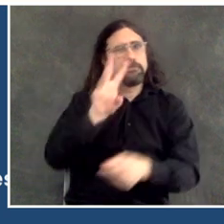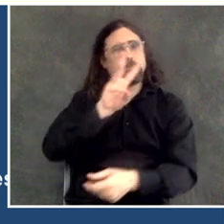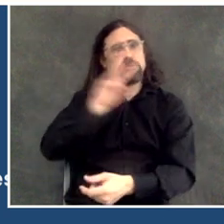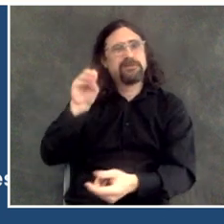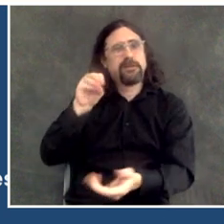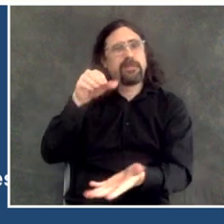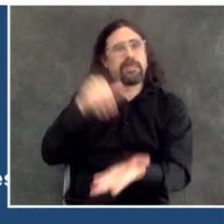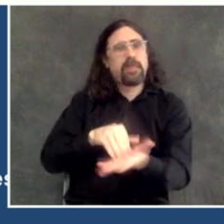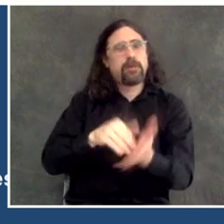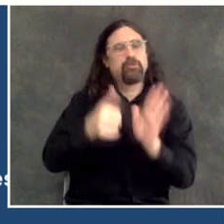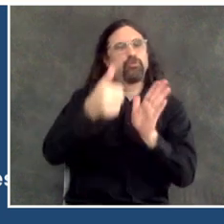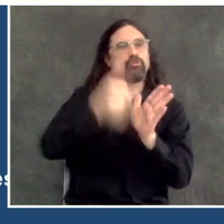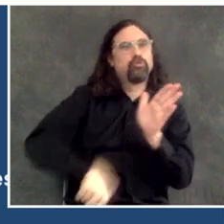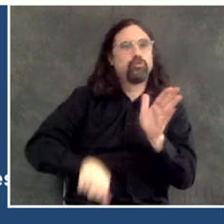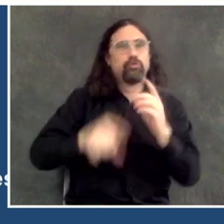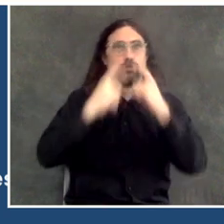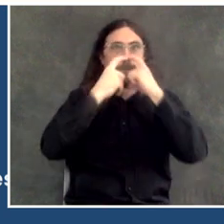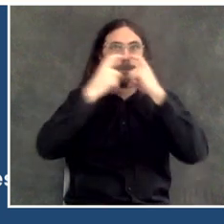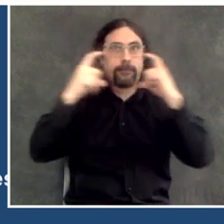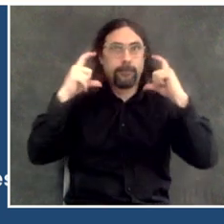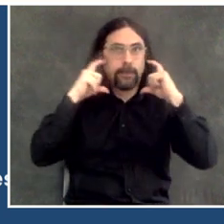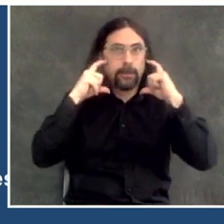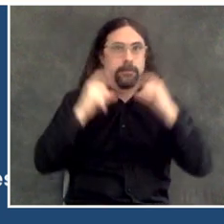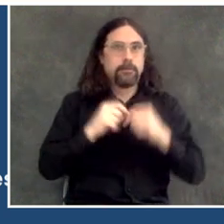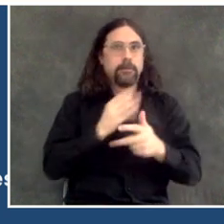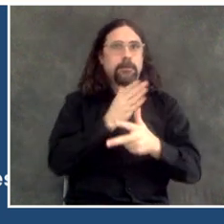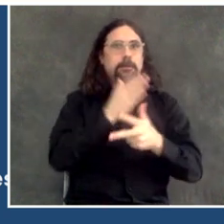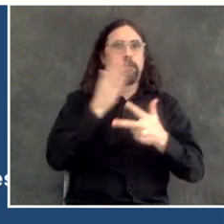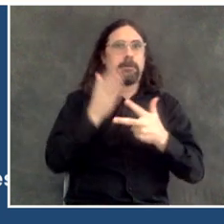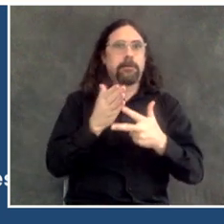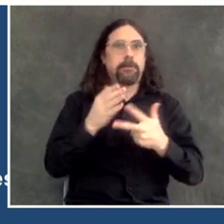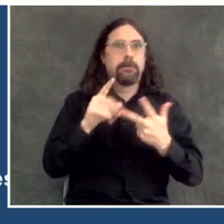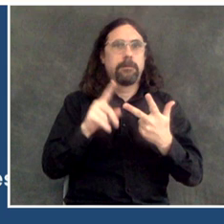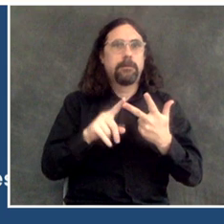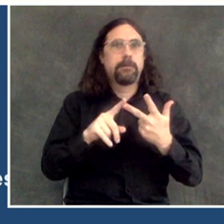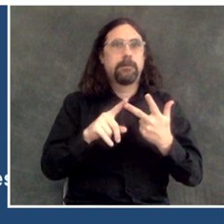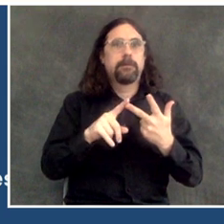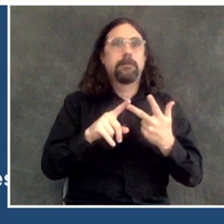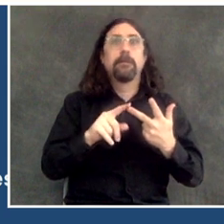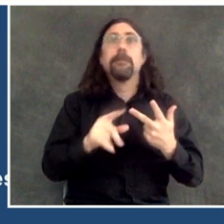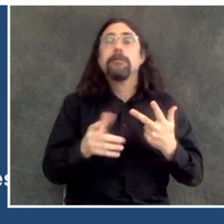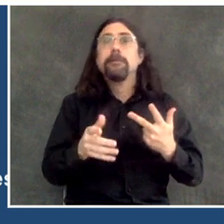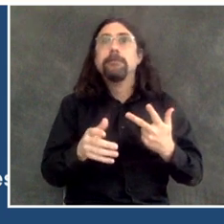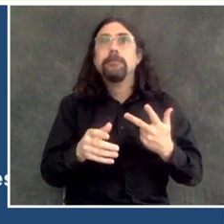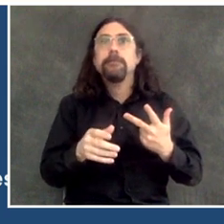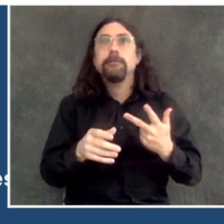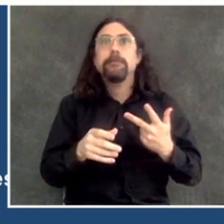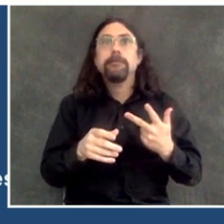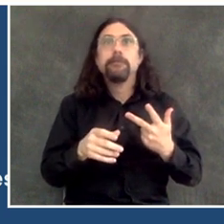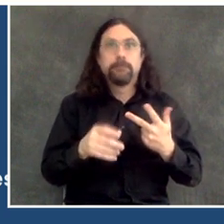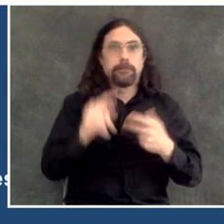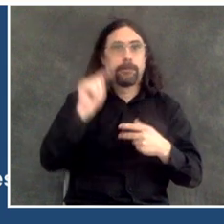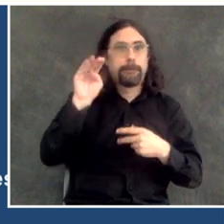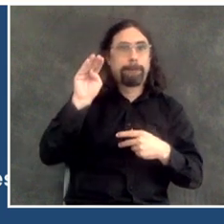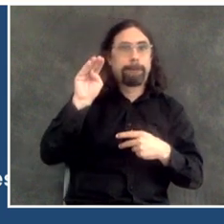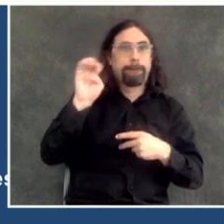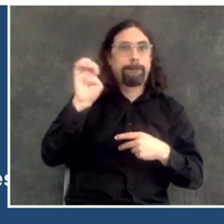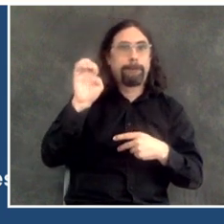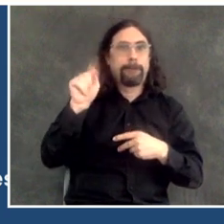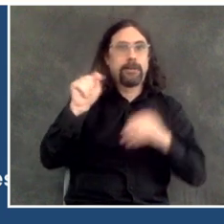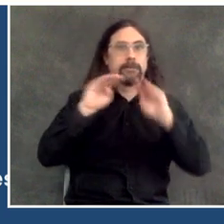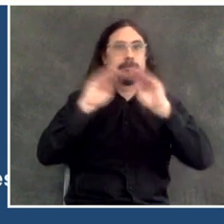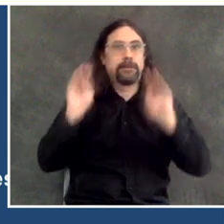New York City institution. The municipality of Shanghai, obviously China has gone through so much, now they're helping